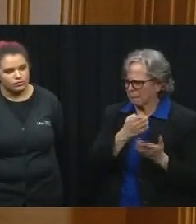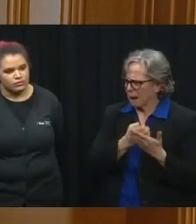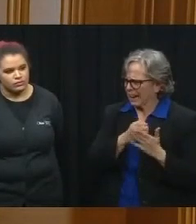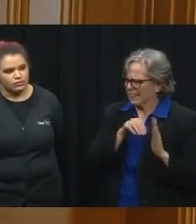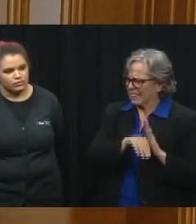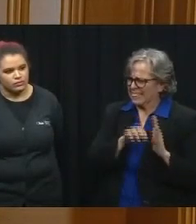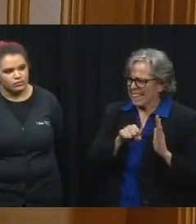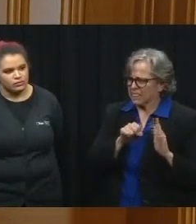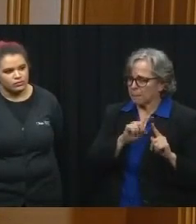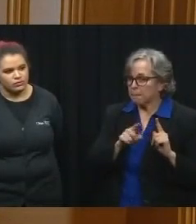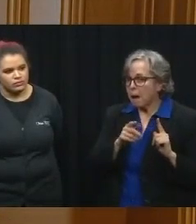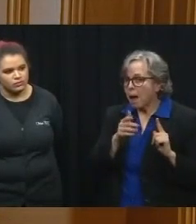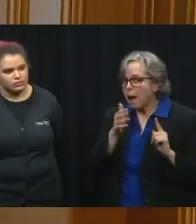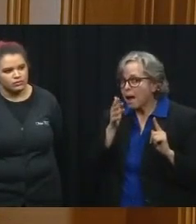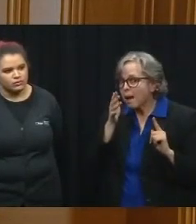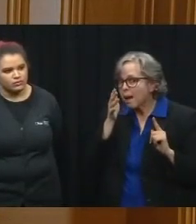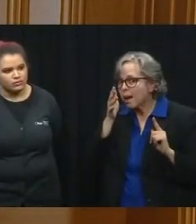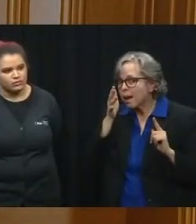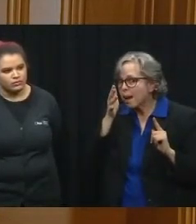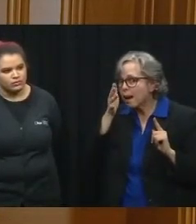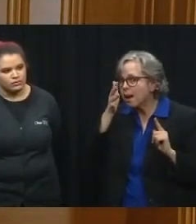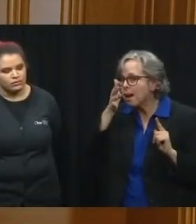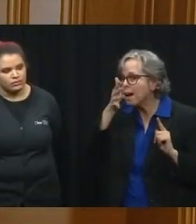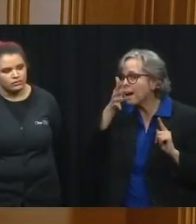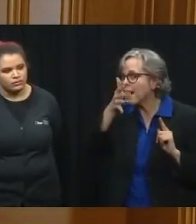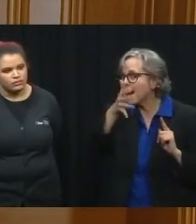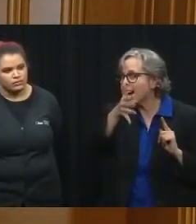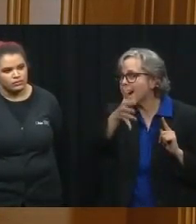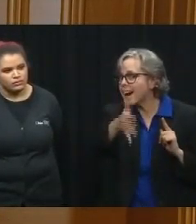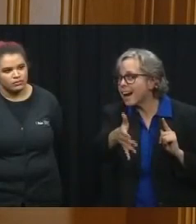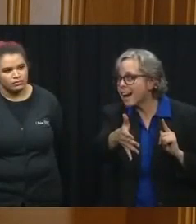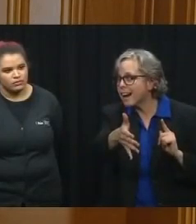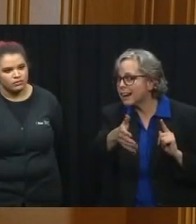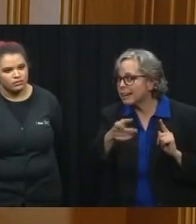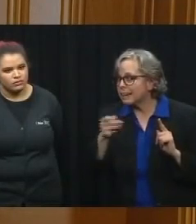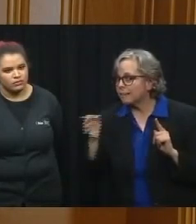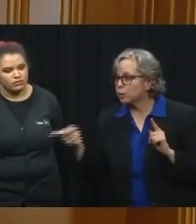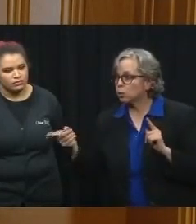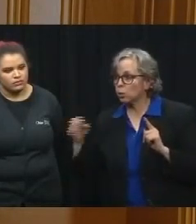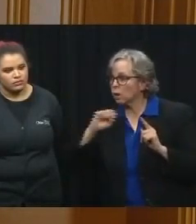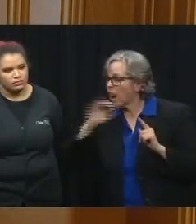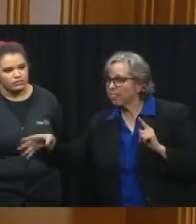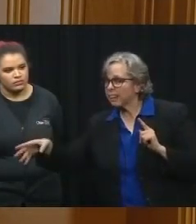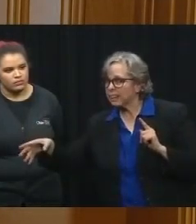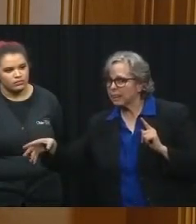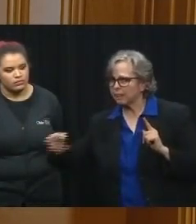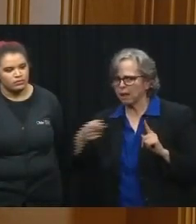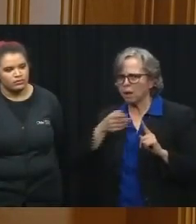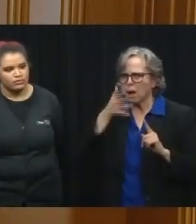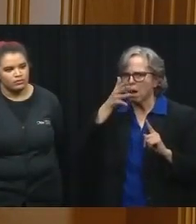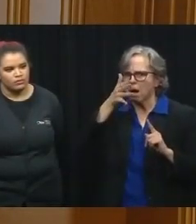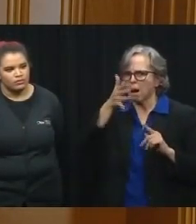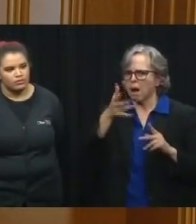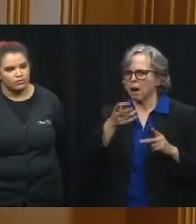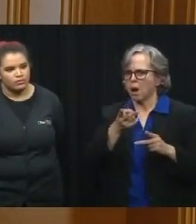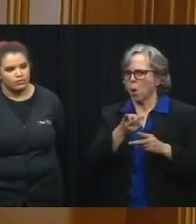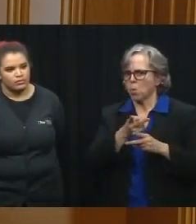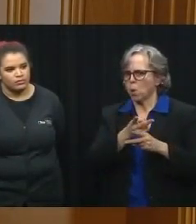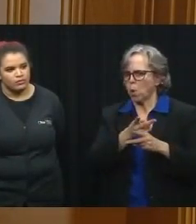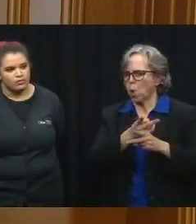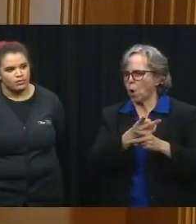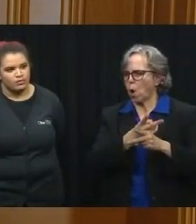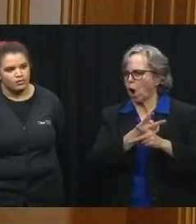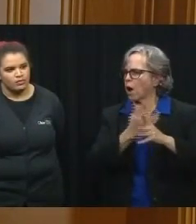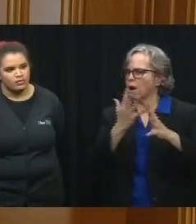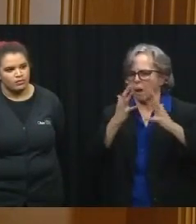the long-term economic meltdown from a deadly virus that is left unchecked. We cannot